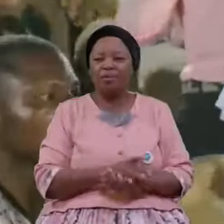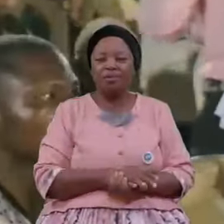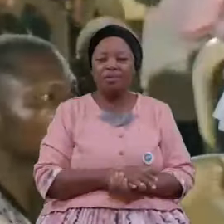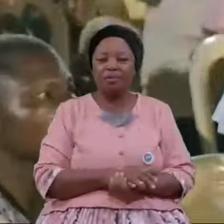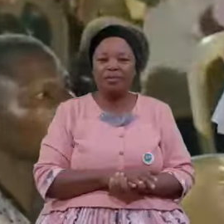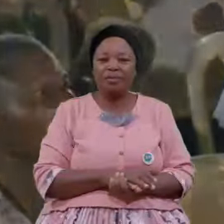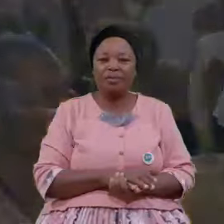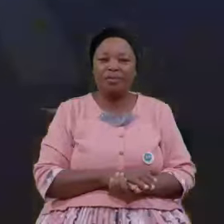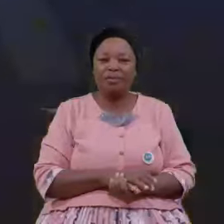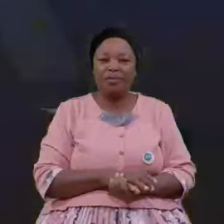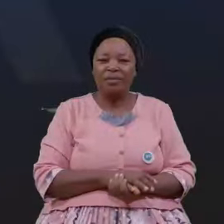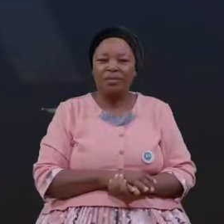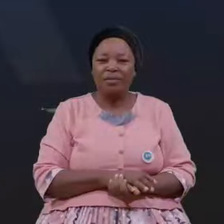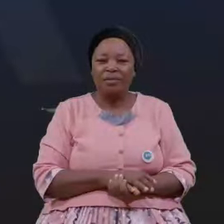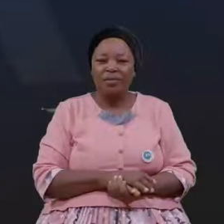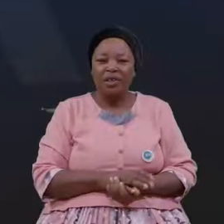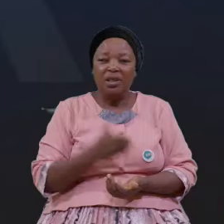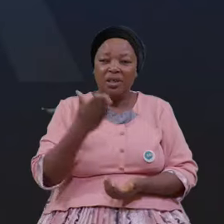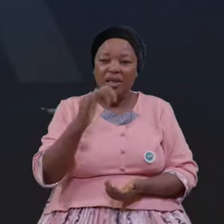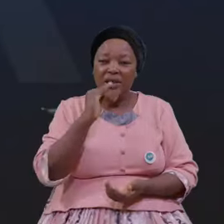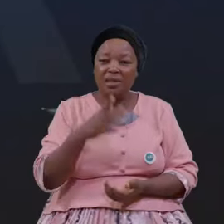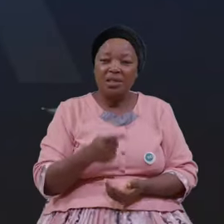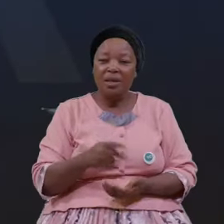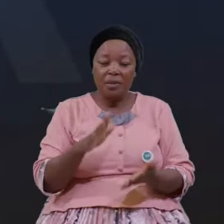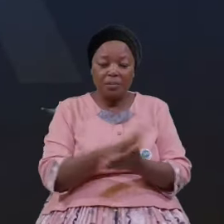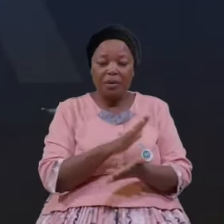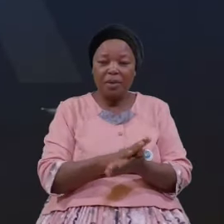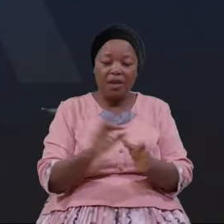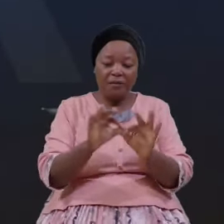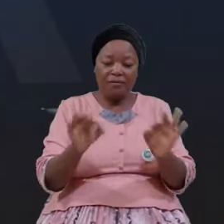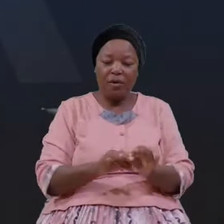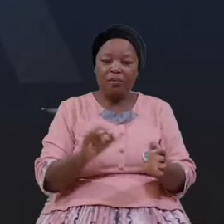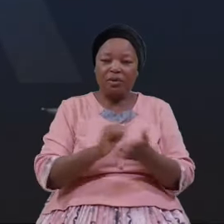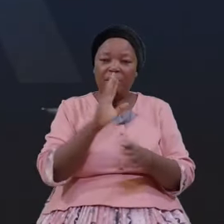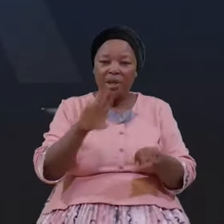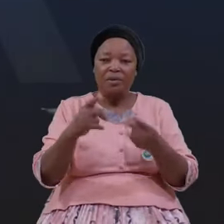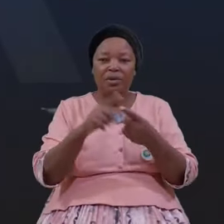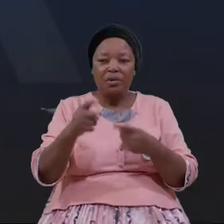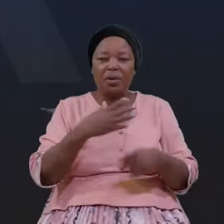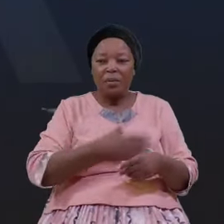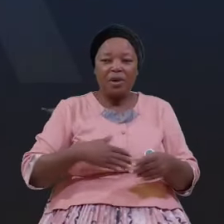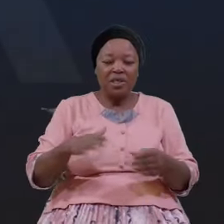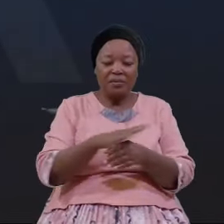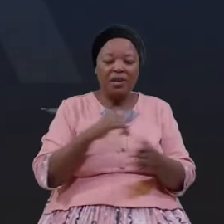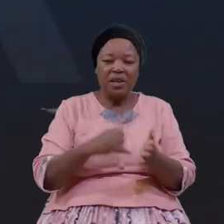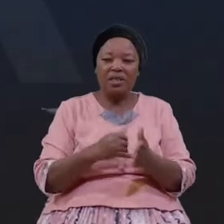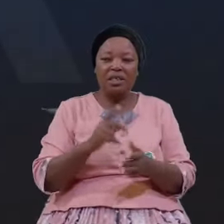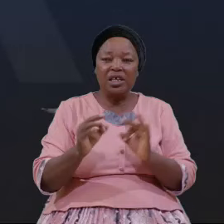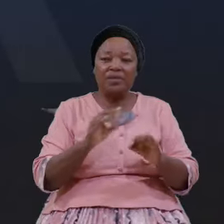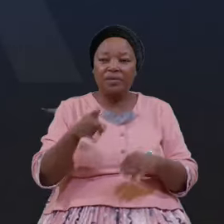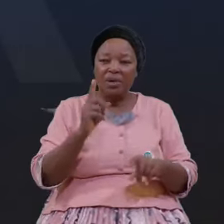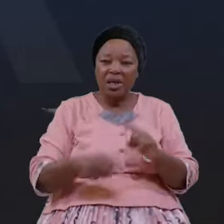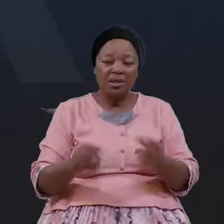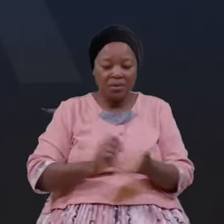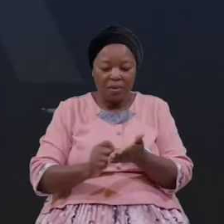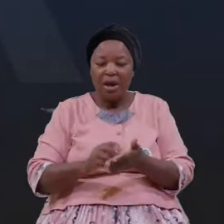There's a slip that will be given to you. Please fill it. If you cannot write, the counselors will help you. And